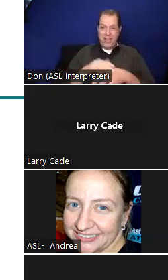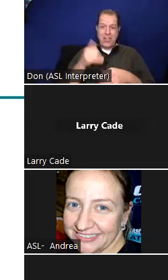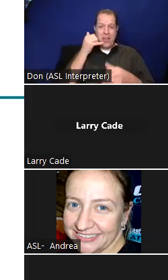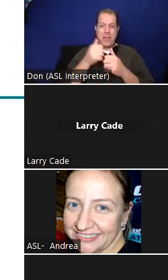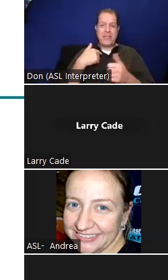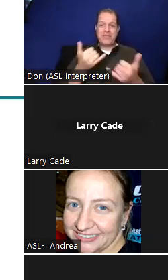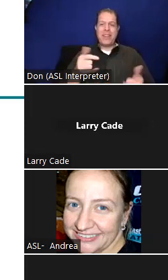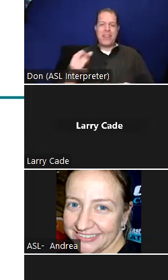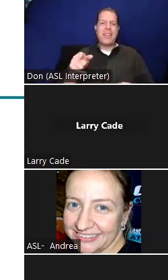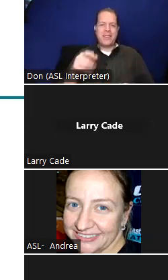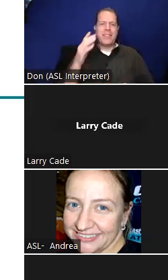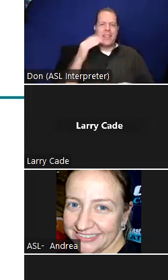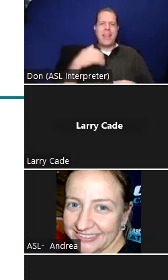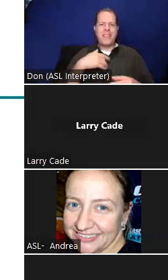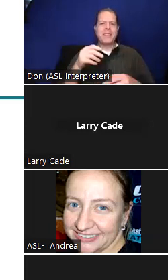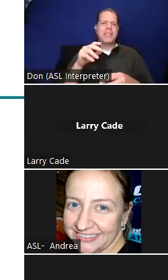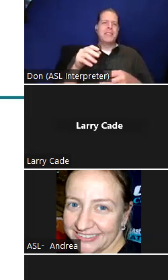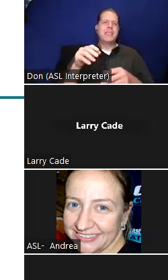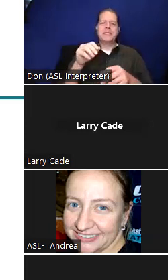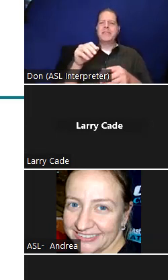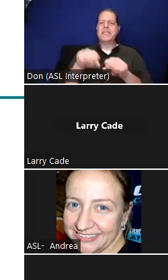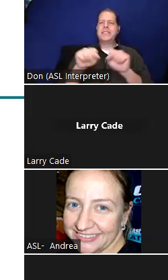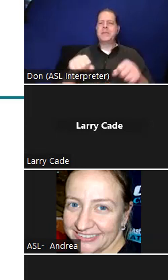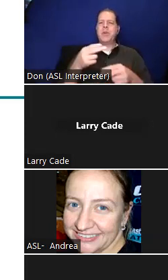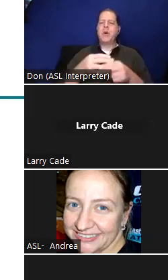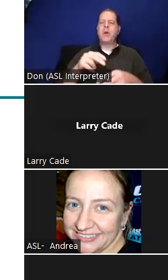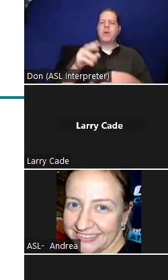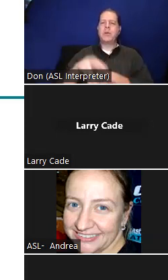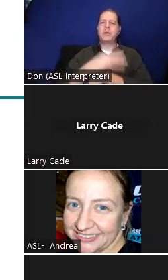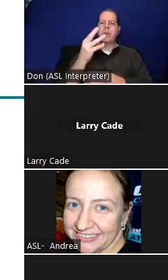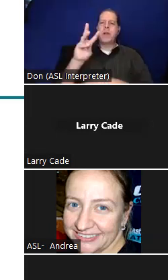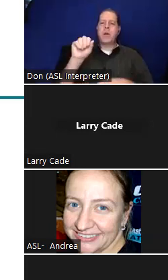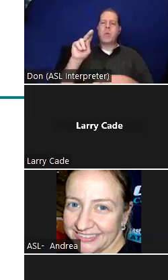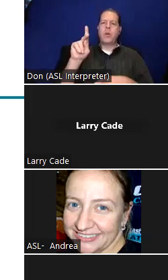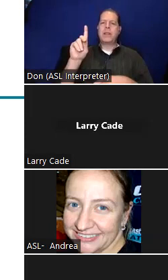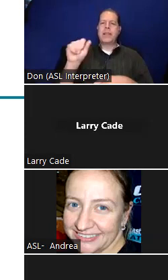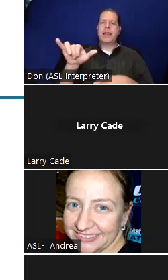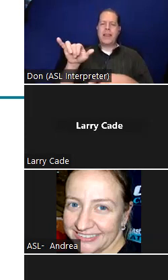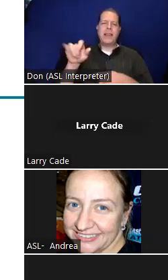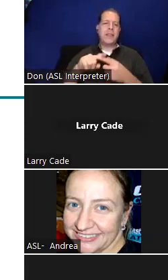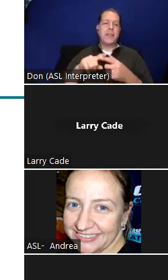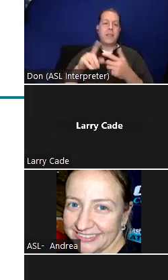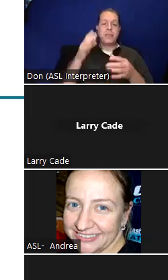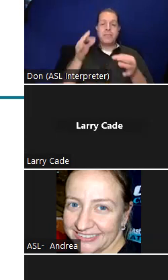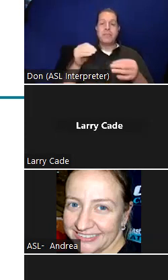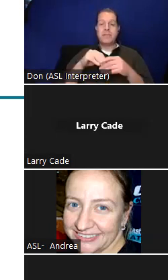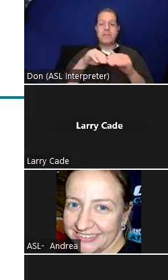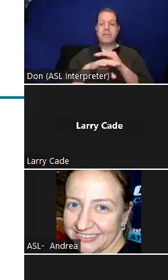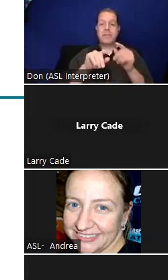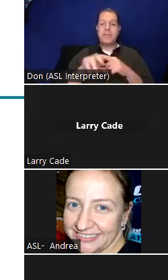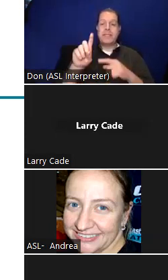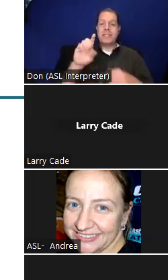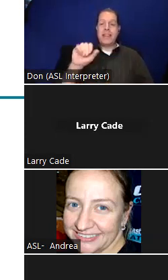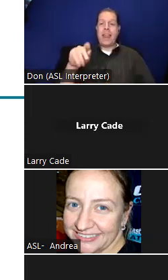you guys implement a system called Workday. And so your employees, in order to enroll in the FSA and DCAP, will need to